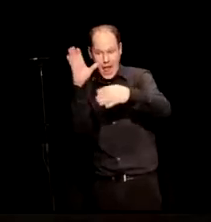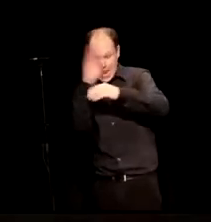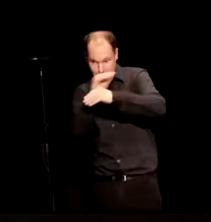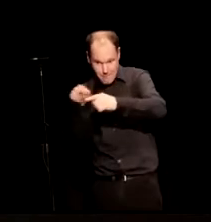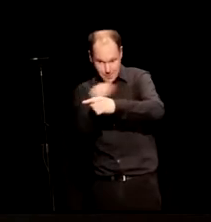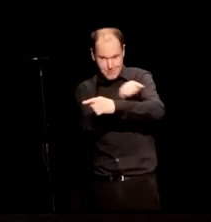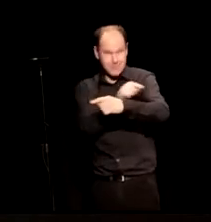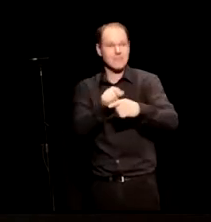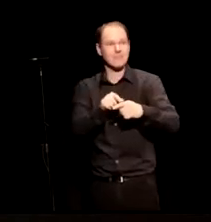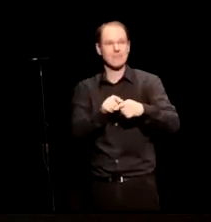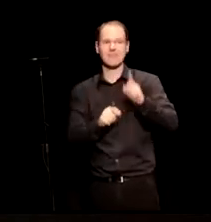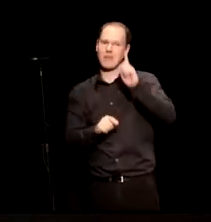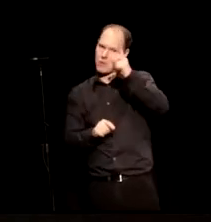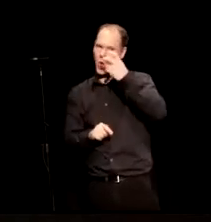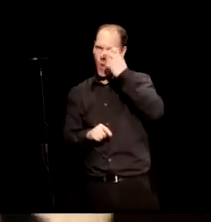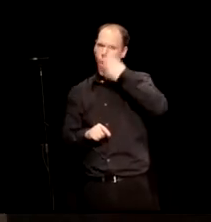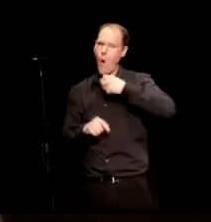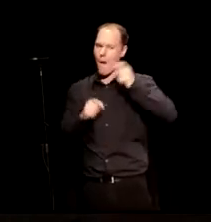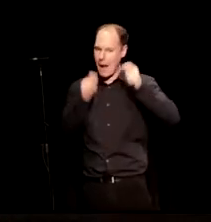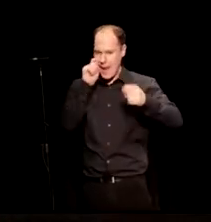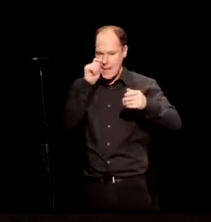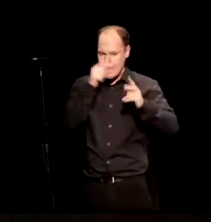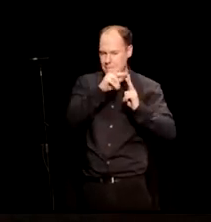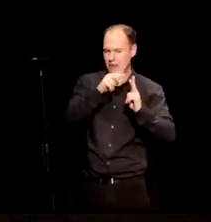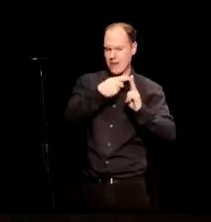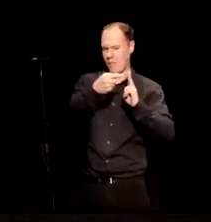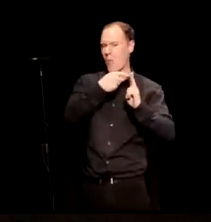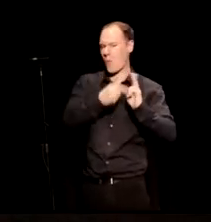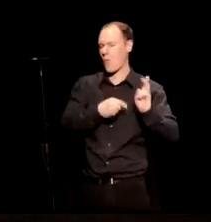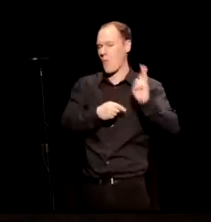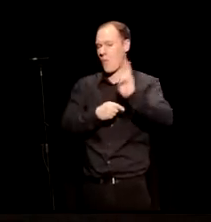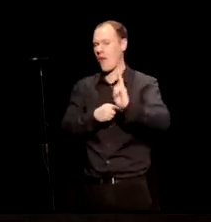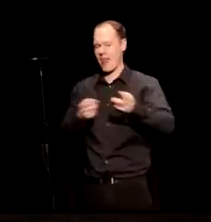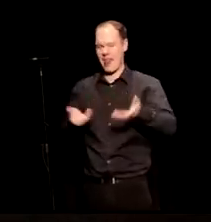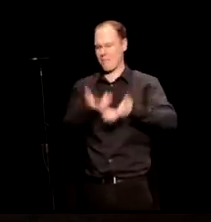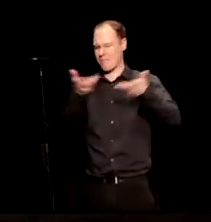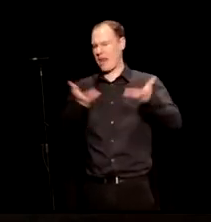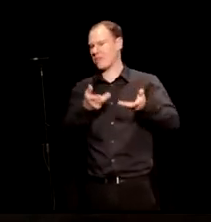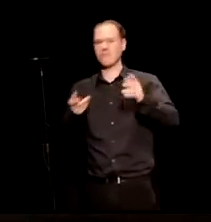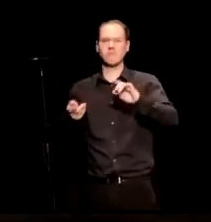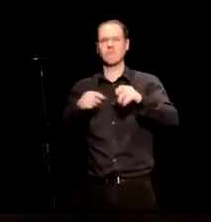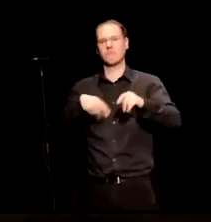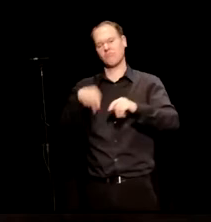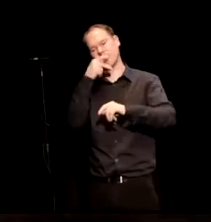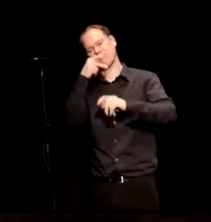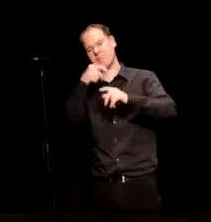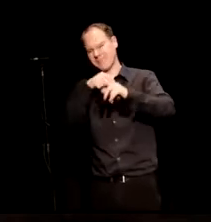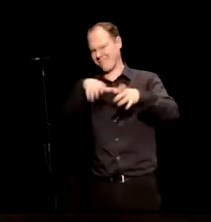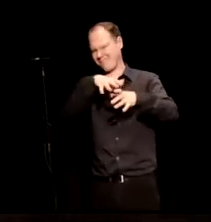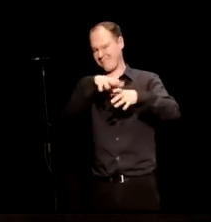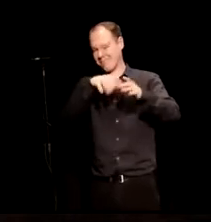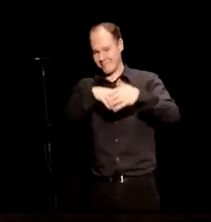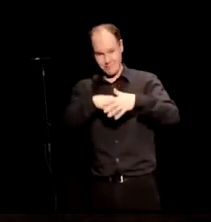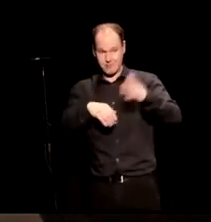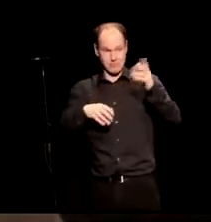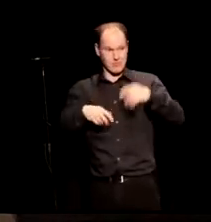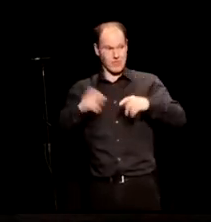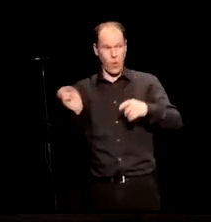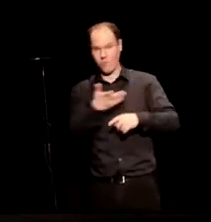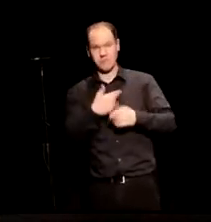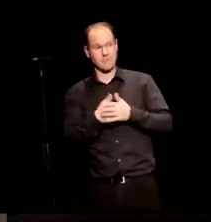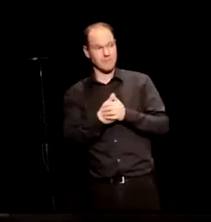Nick Carter and old Sleuth. And they was playing pinochle in the smoking apartment of the car. Crack, crack,